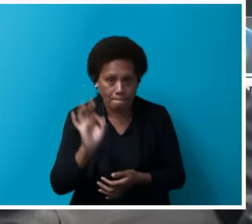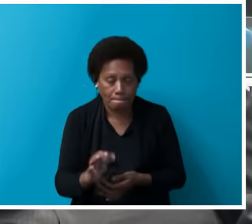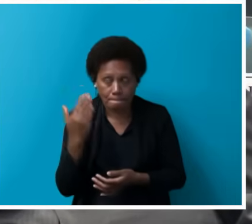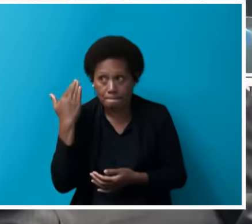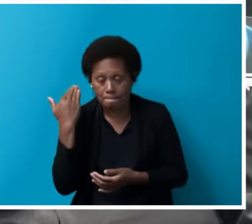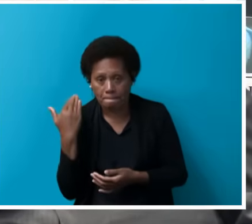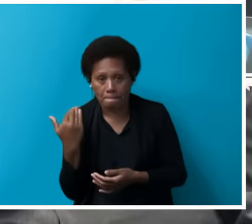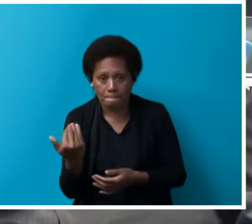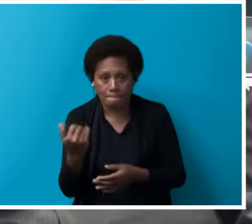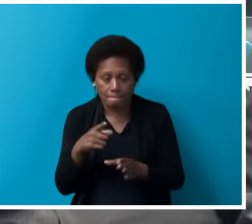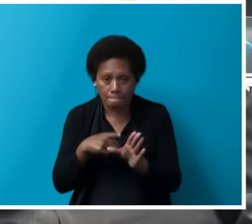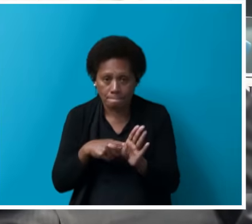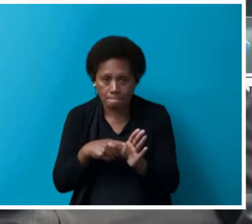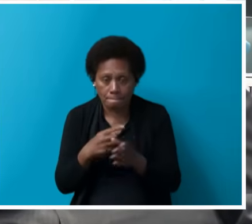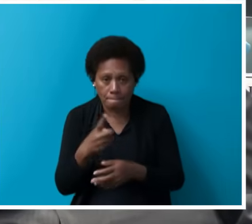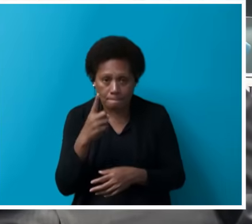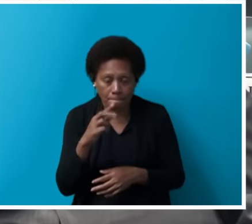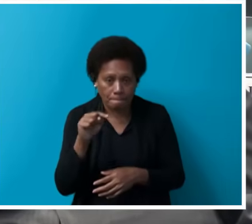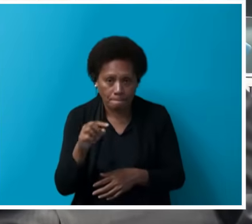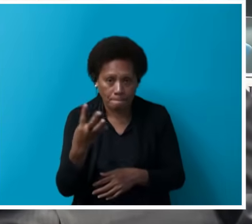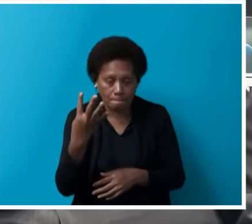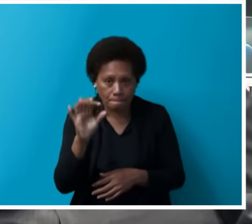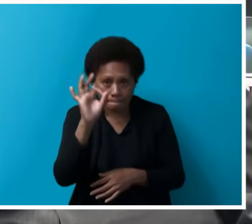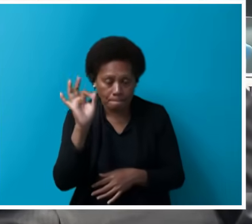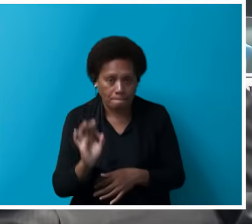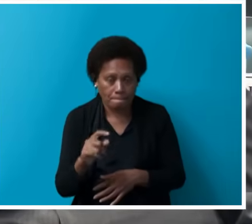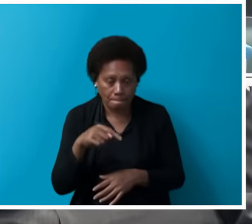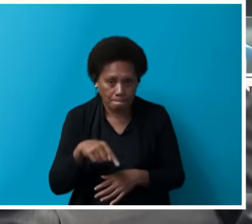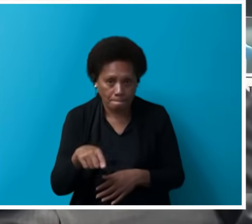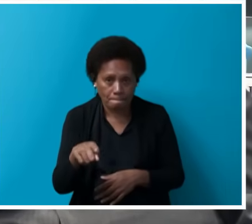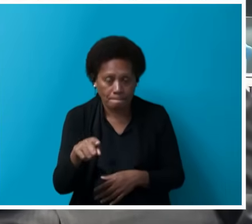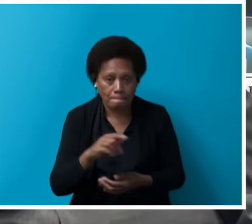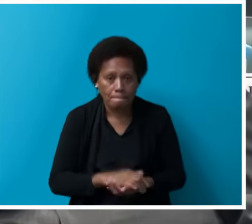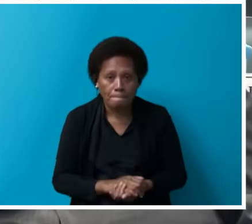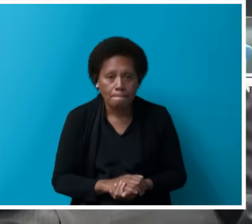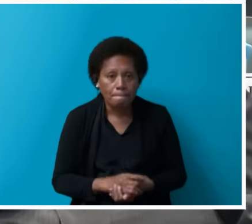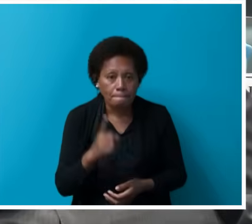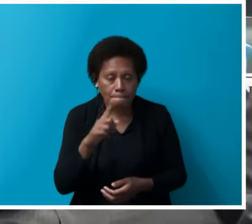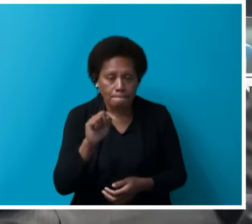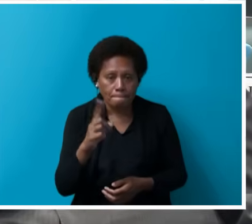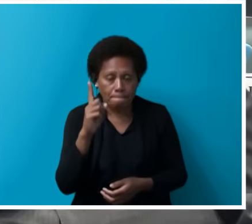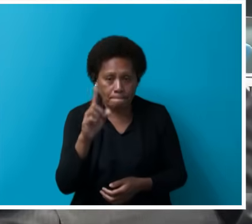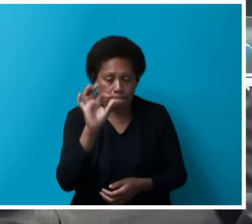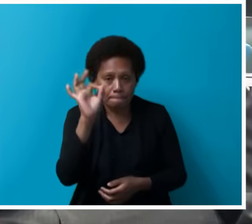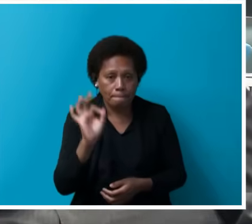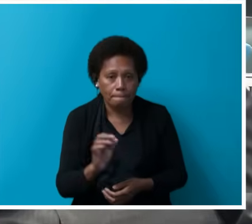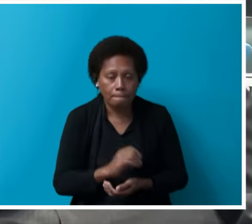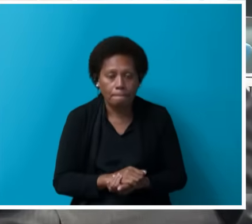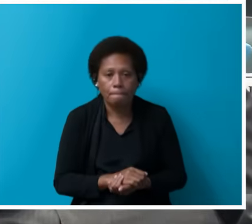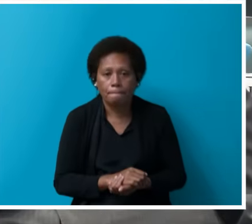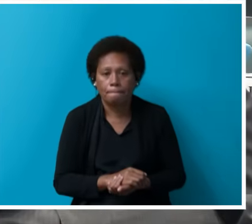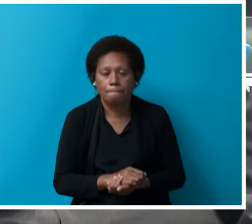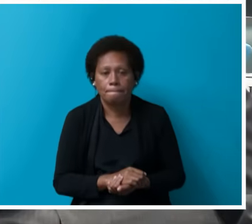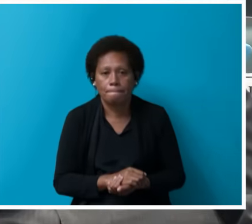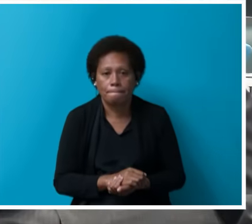year, inflation rate was 1.4%. This year is projected to be about 1.1%. And that shows that